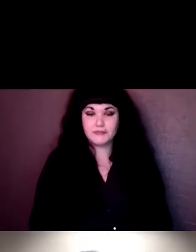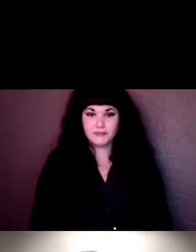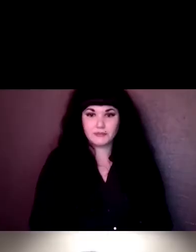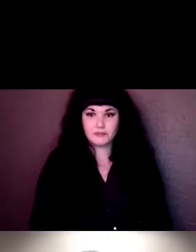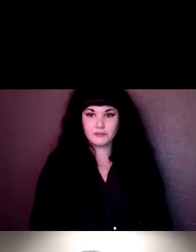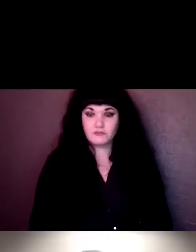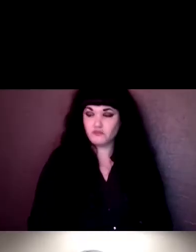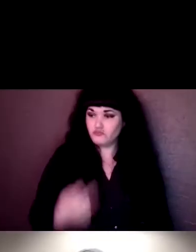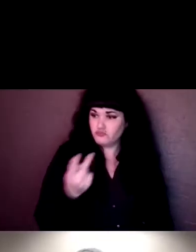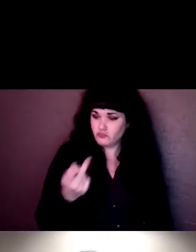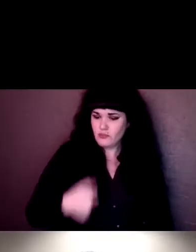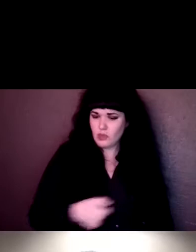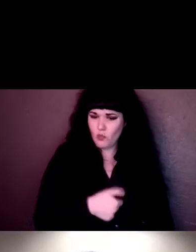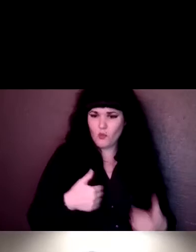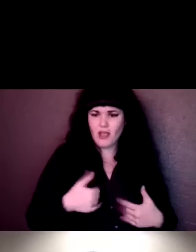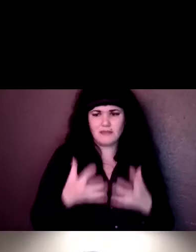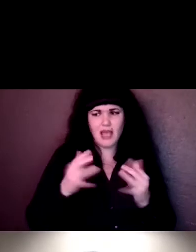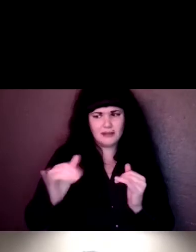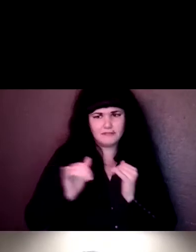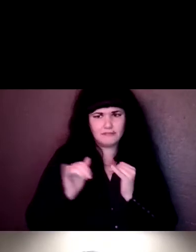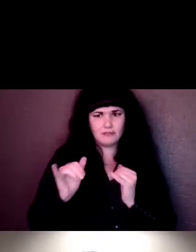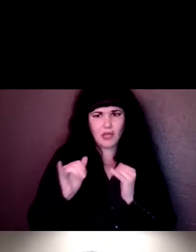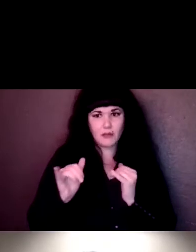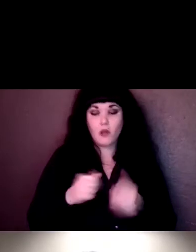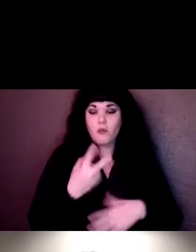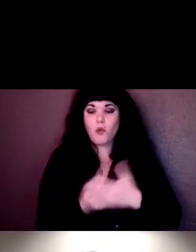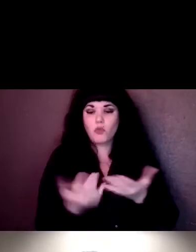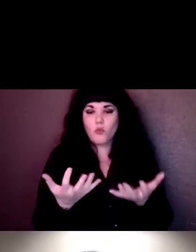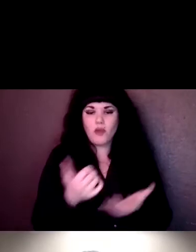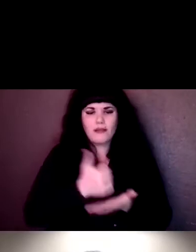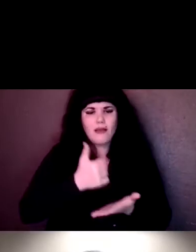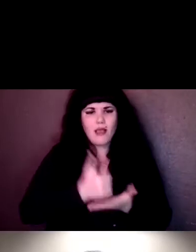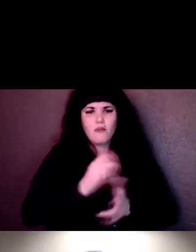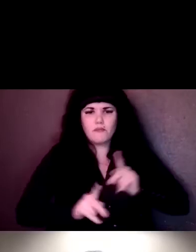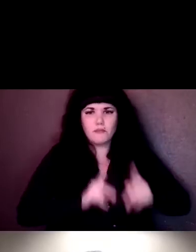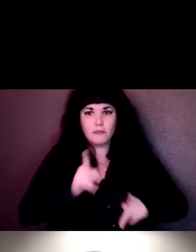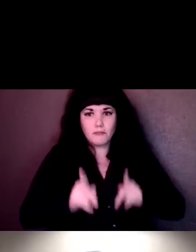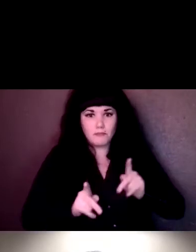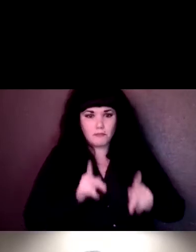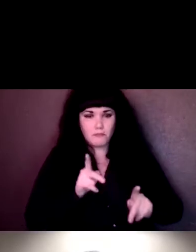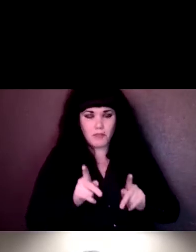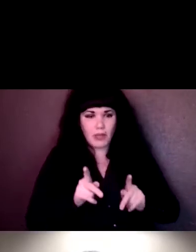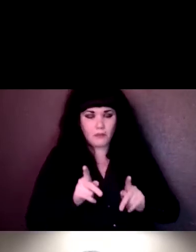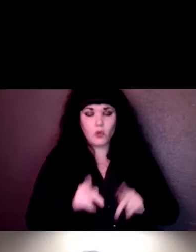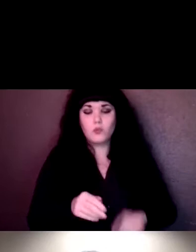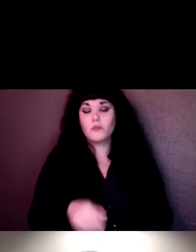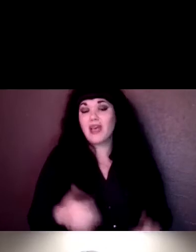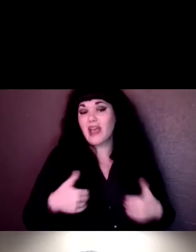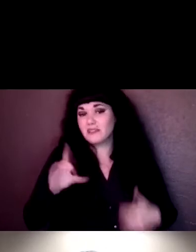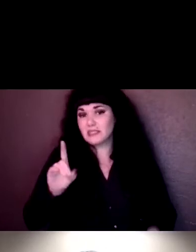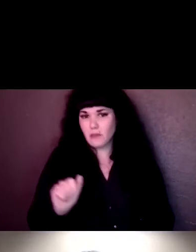both desire to help our fellow man get reduce their disability, and